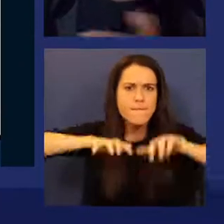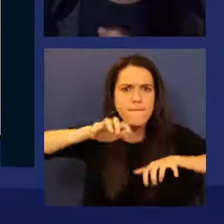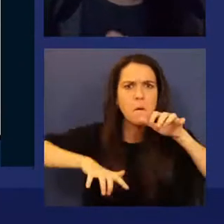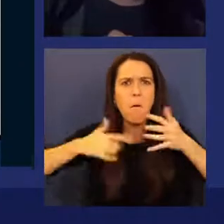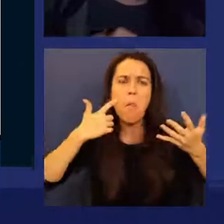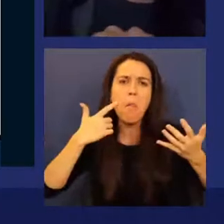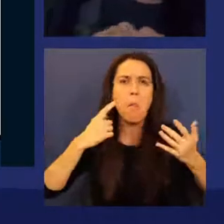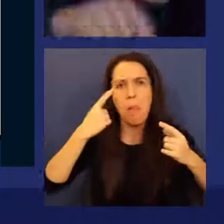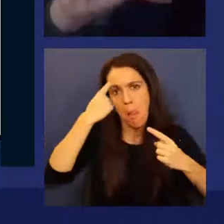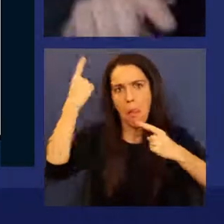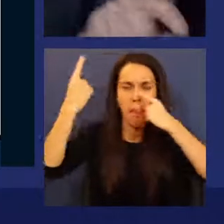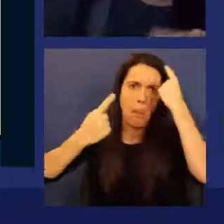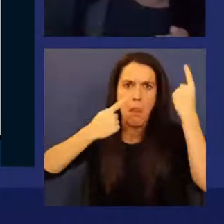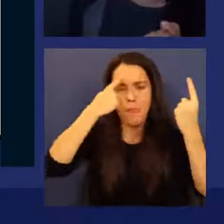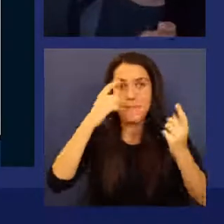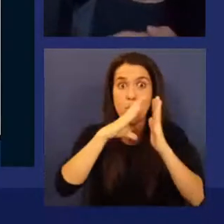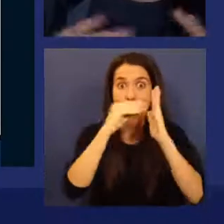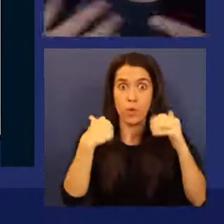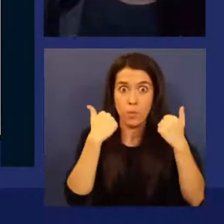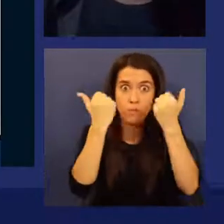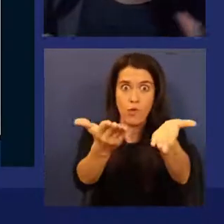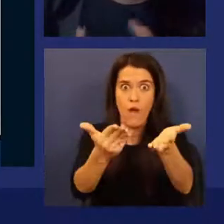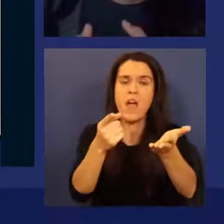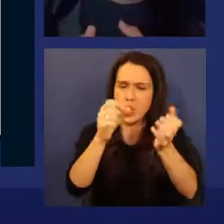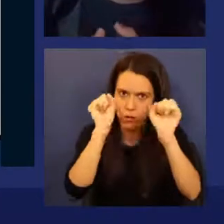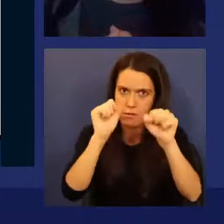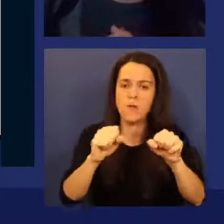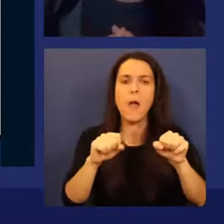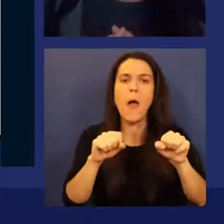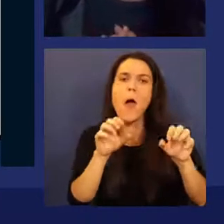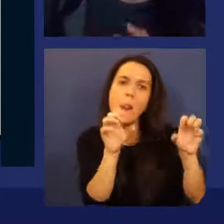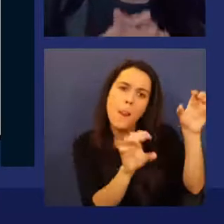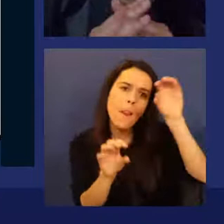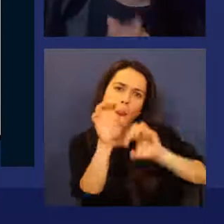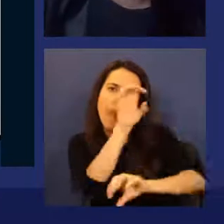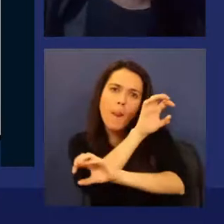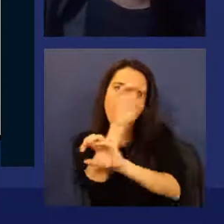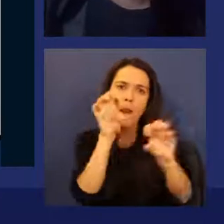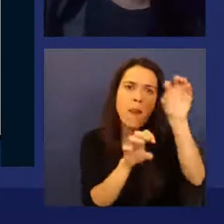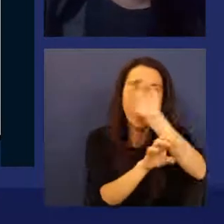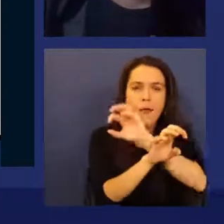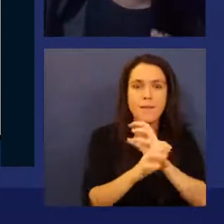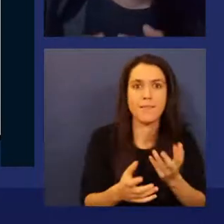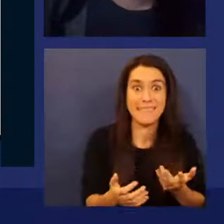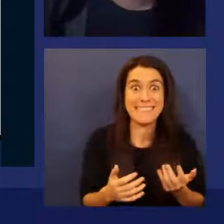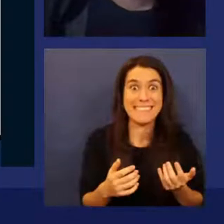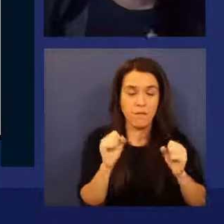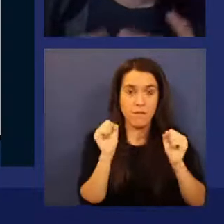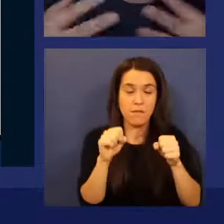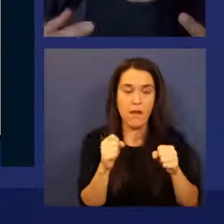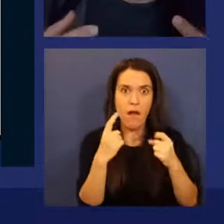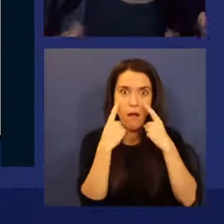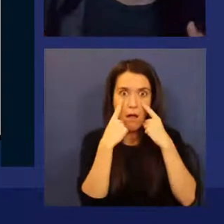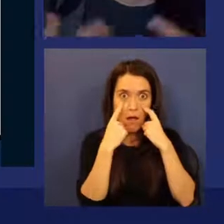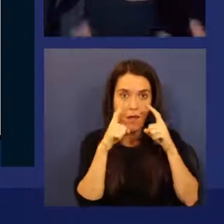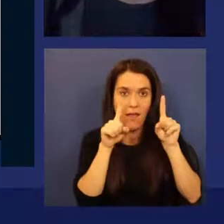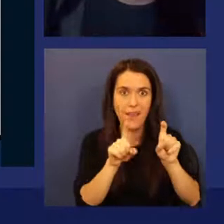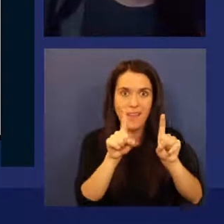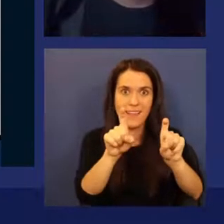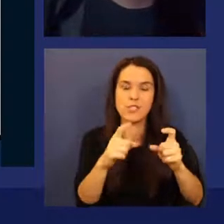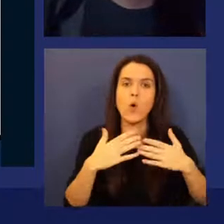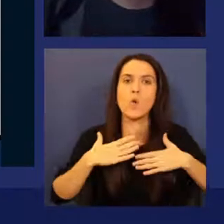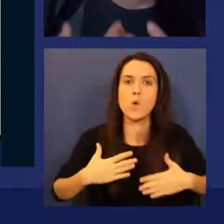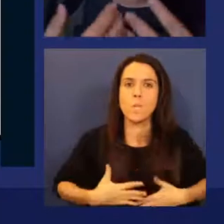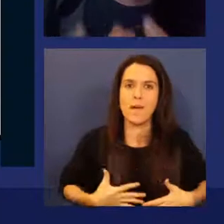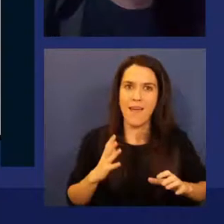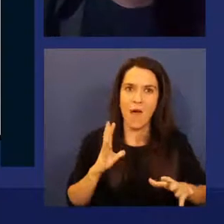can use one of the models that are provided. You can see down here, leveraging FairLearn. But there's a lot to be said about the human discernment and the